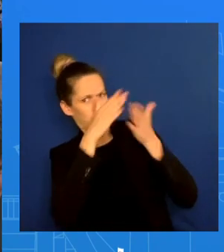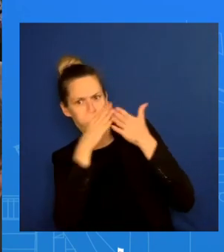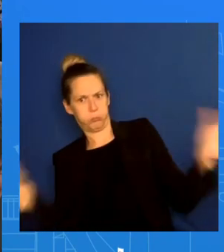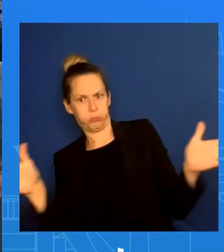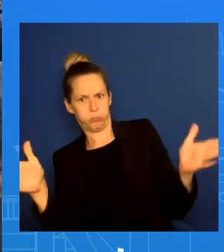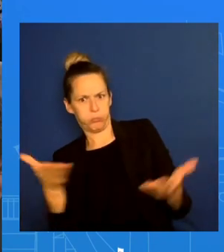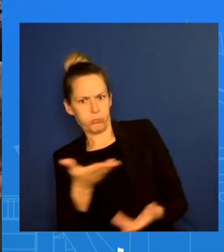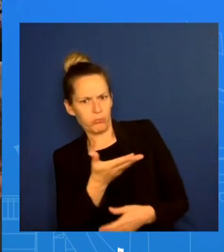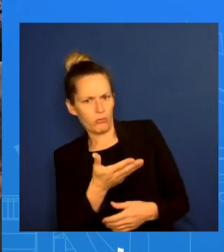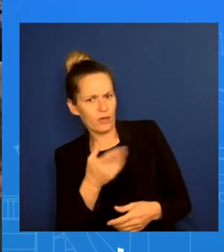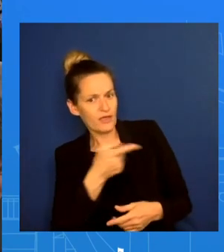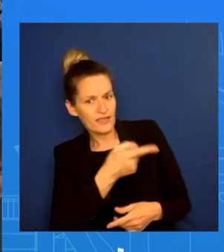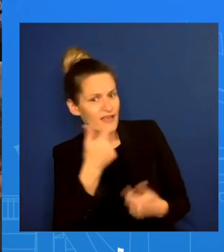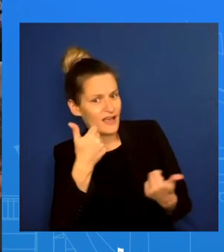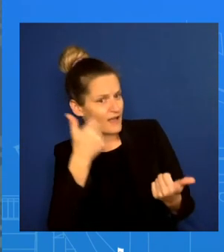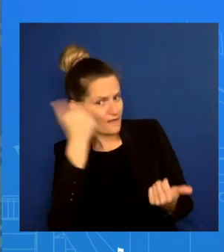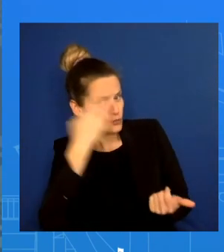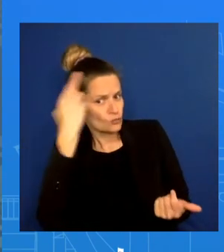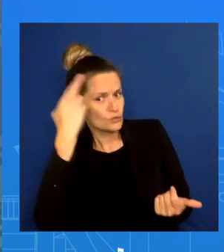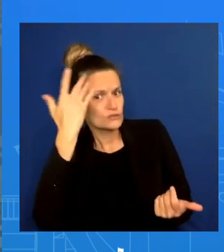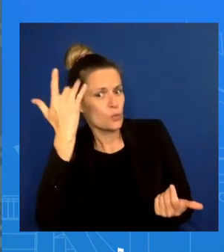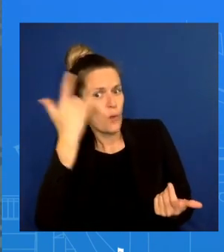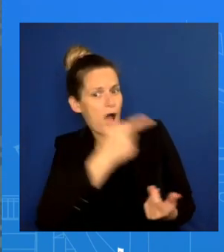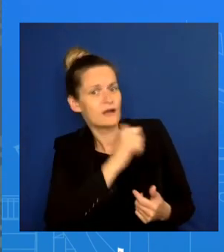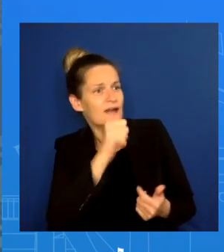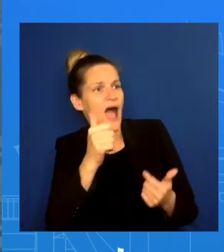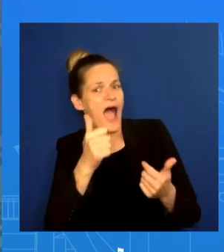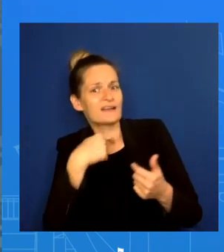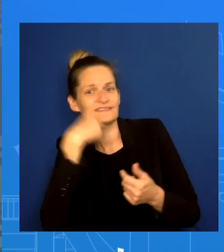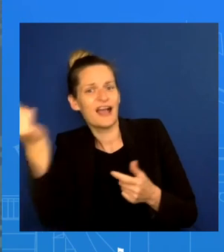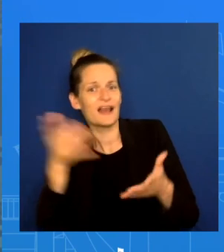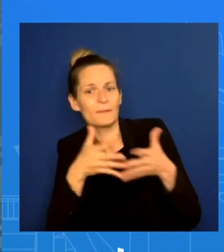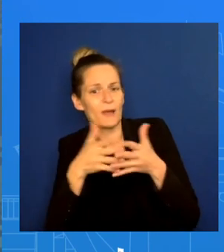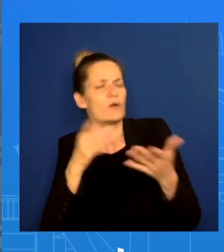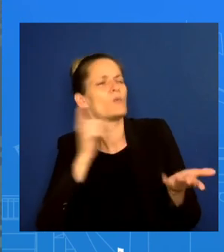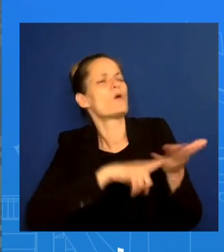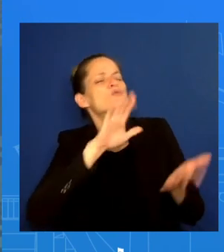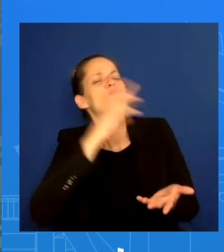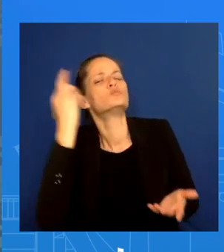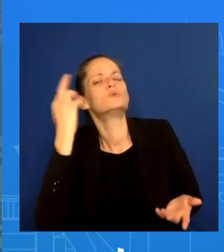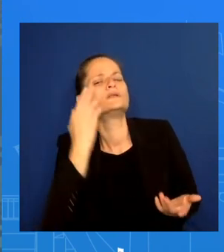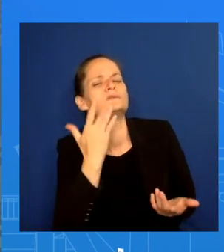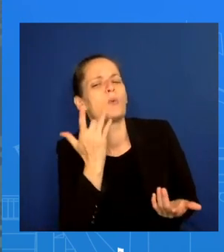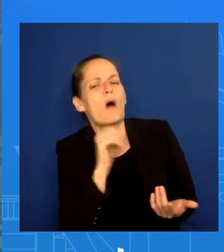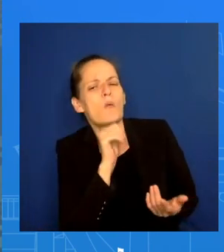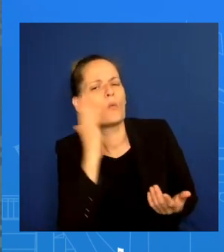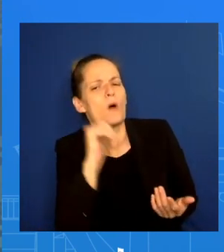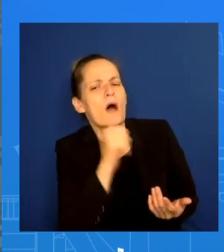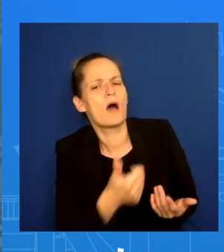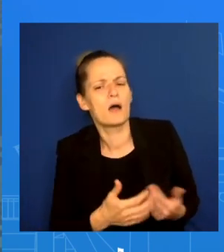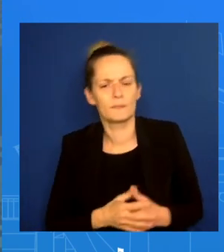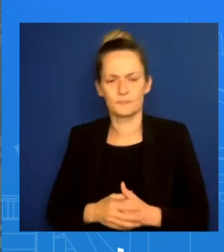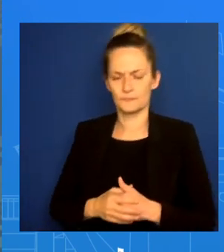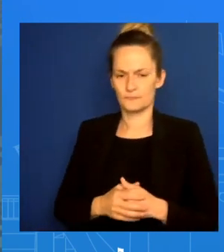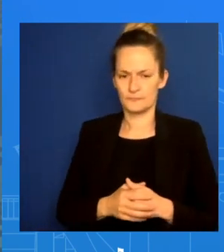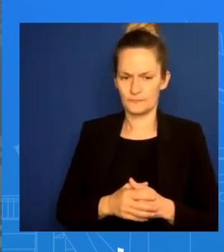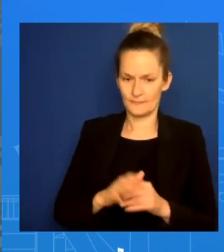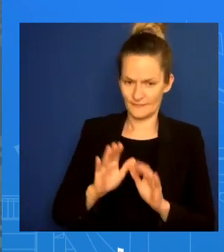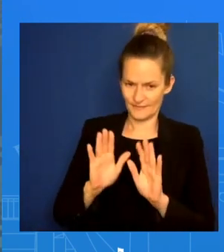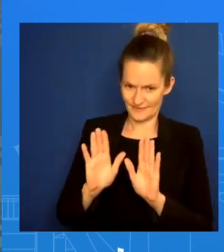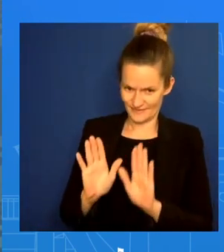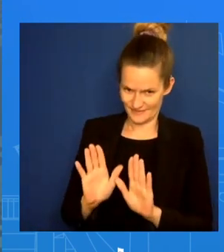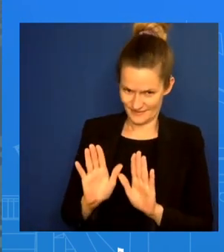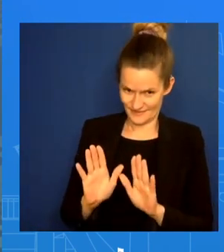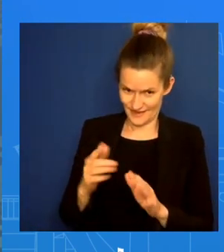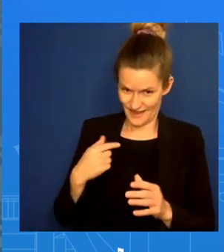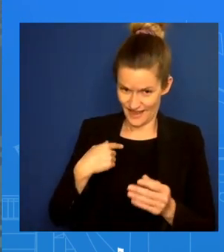sense of what those reasons are? Yeah, well, by saying that there's a proposal on the table is not negotiating in public. I would take issue with that.